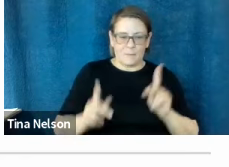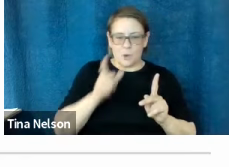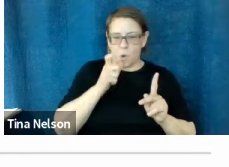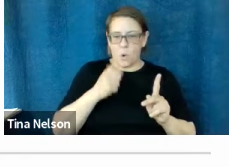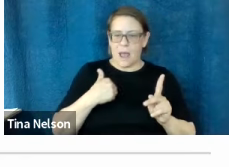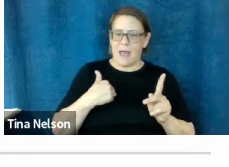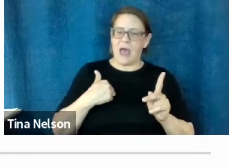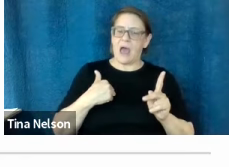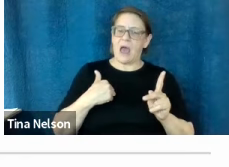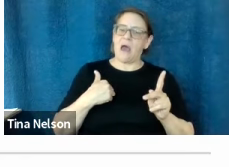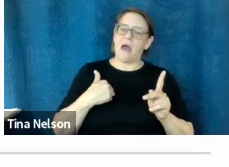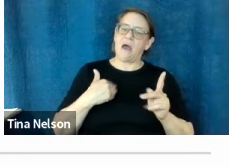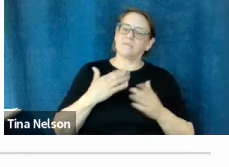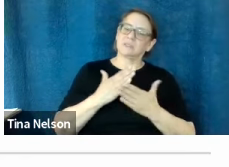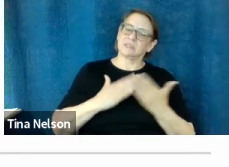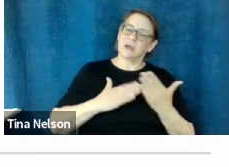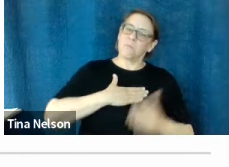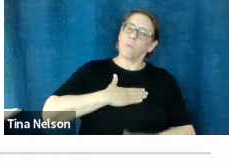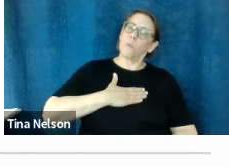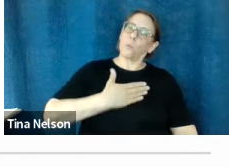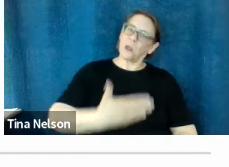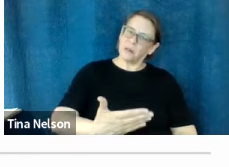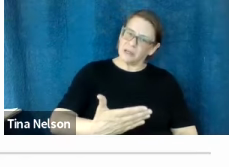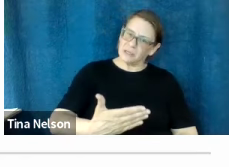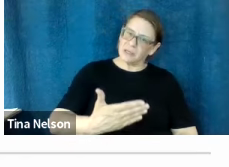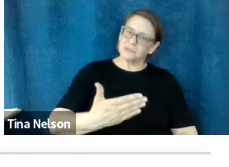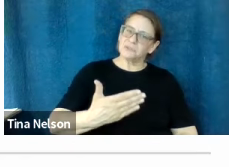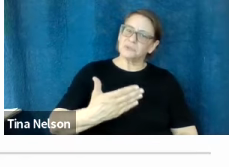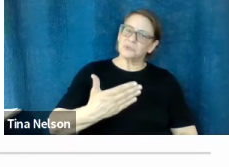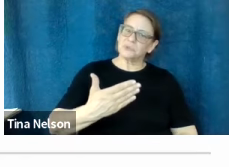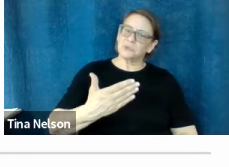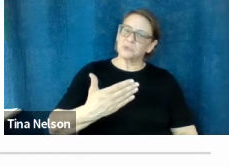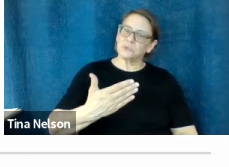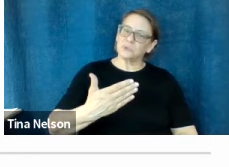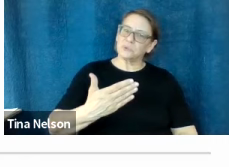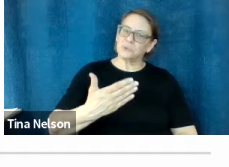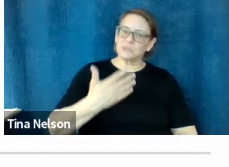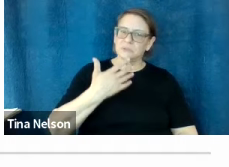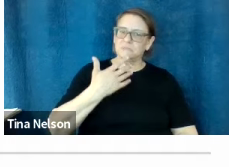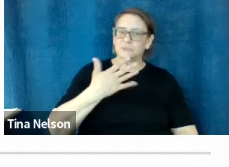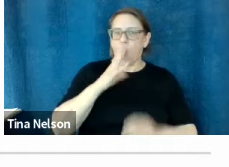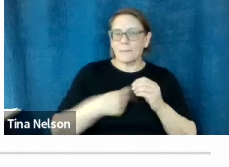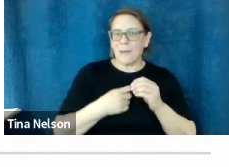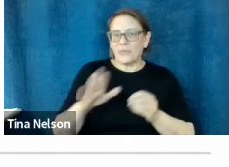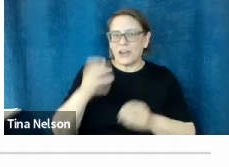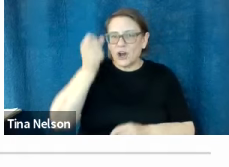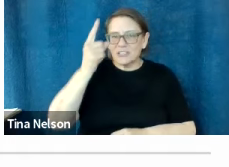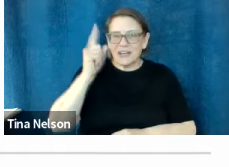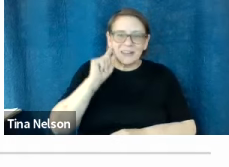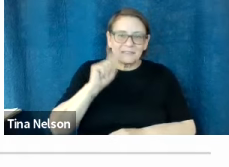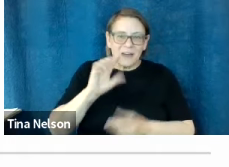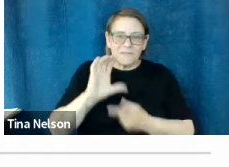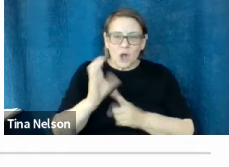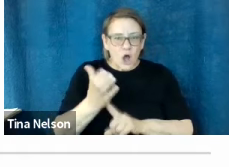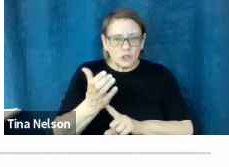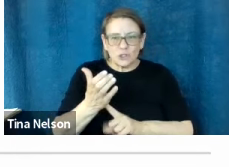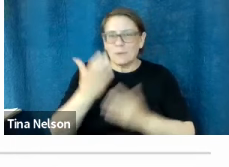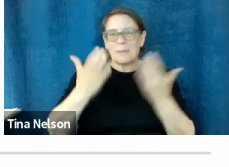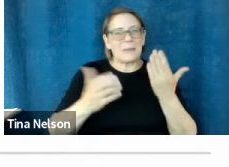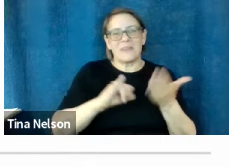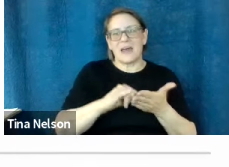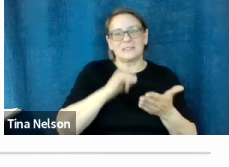willingness or are willing to admit their understanding of deaf culture. And it may not be indicative of the larger,